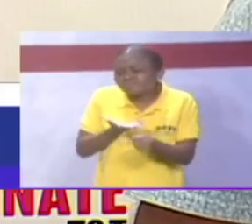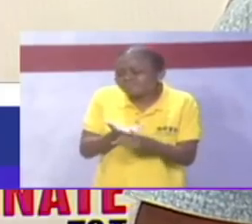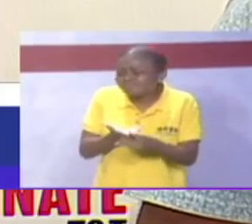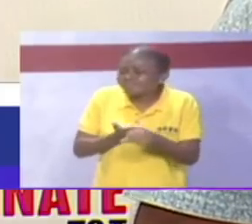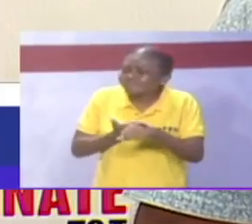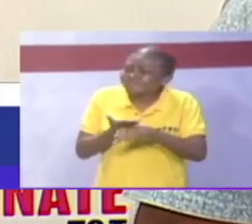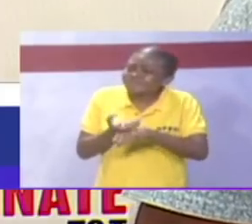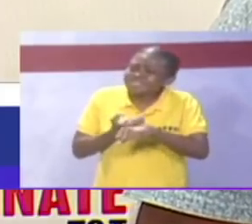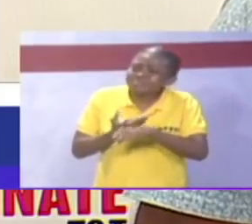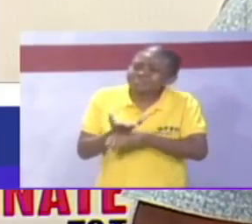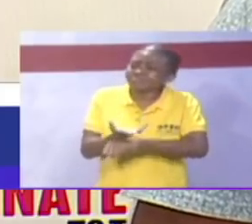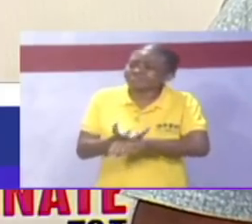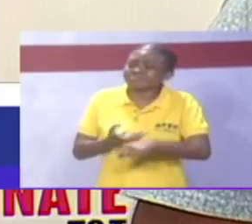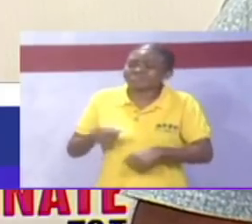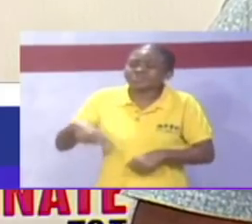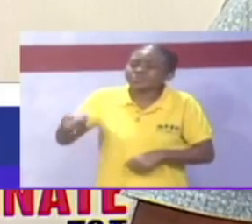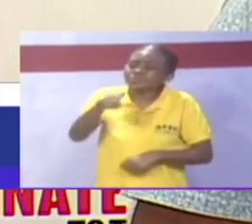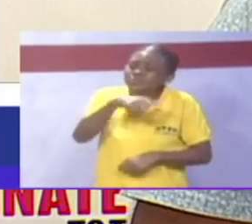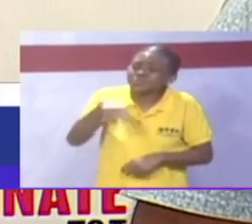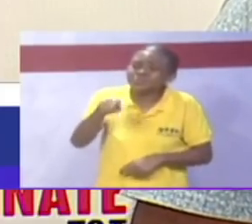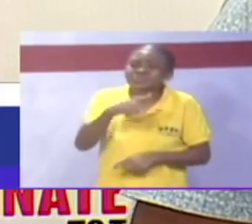my fellow Trinidadians,